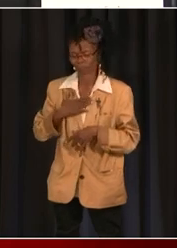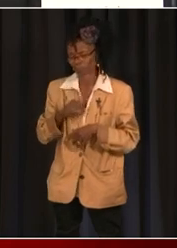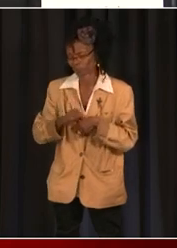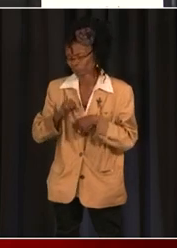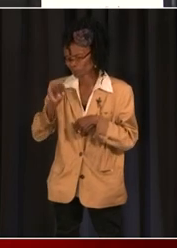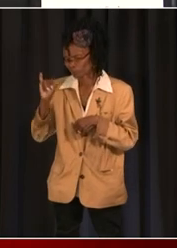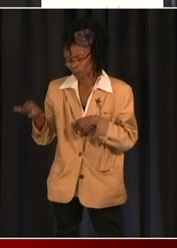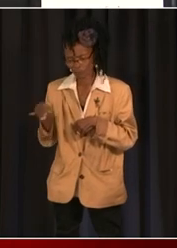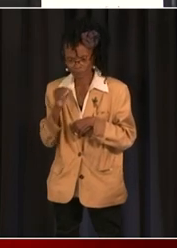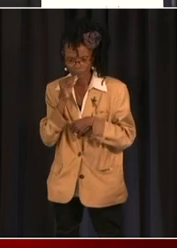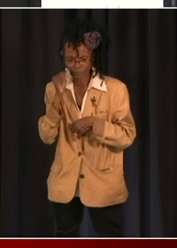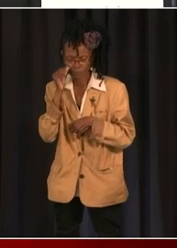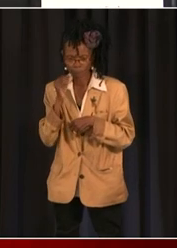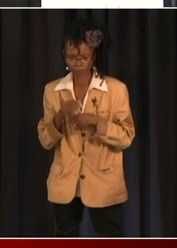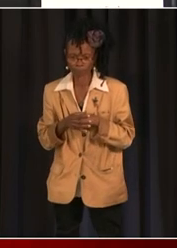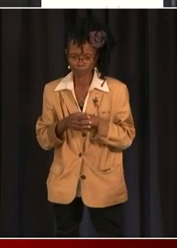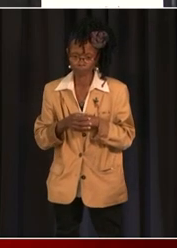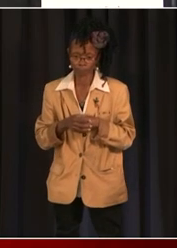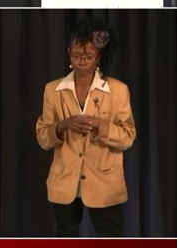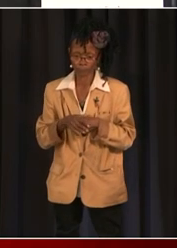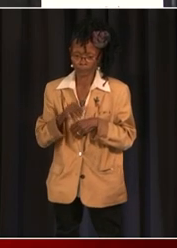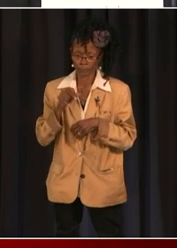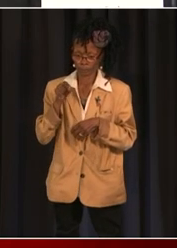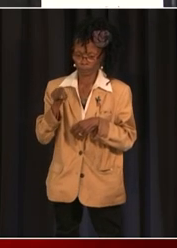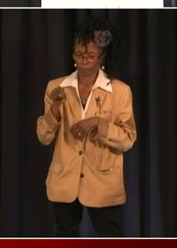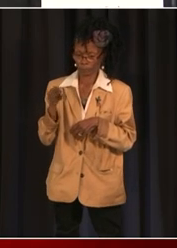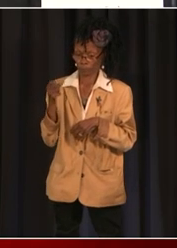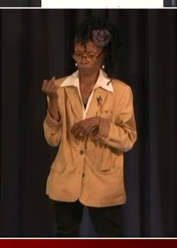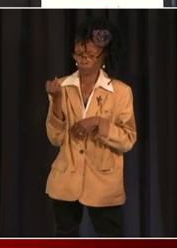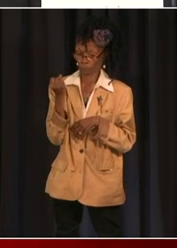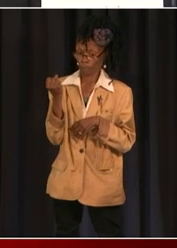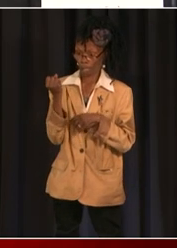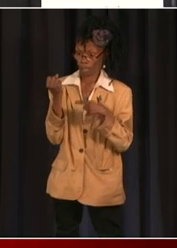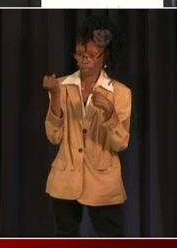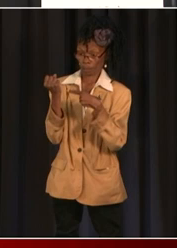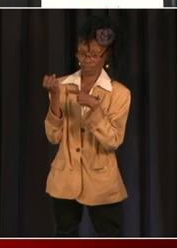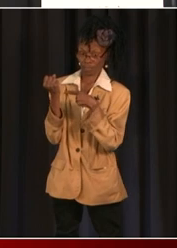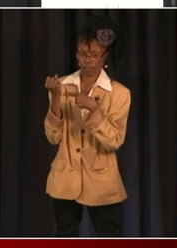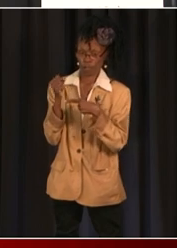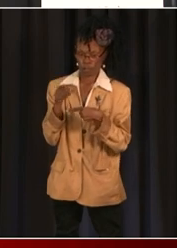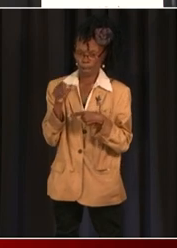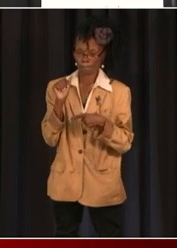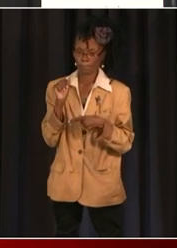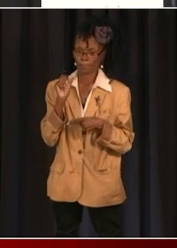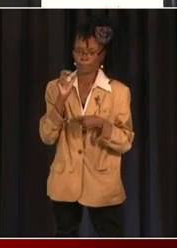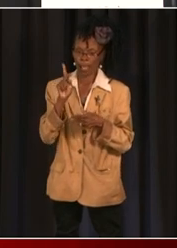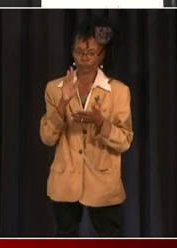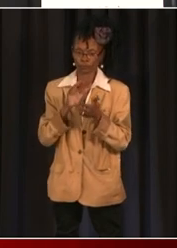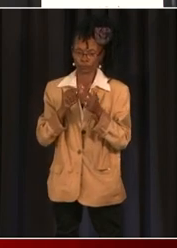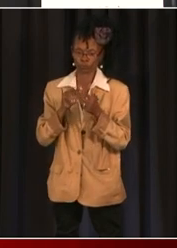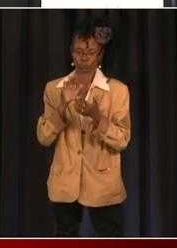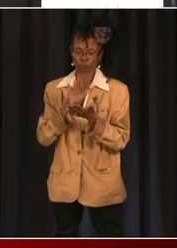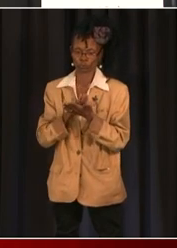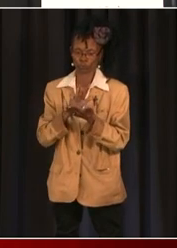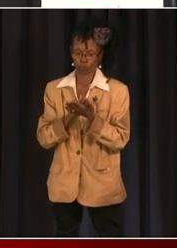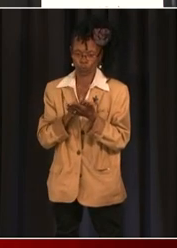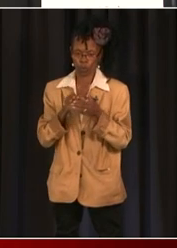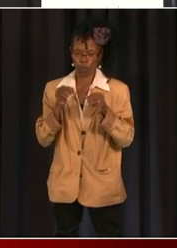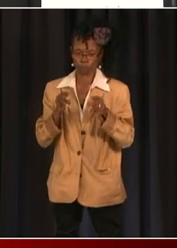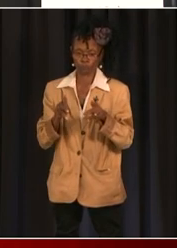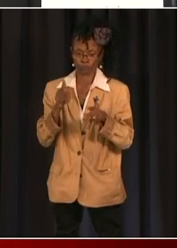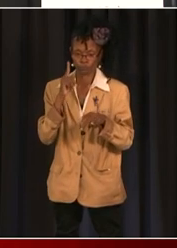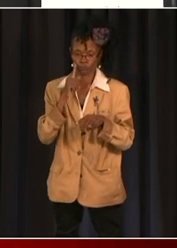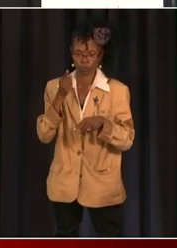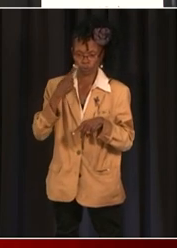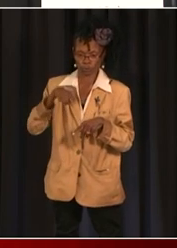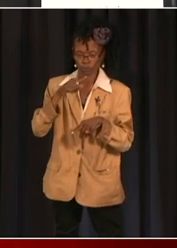This Saturday, we will have a back-to-school opportunity for families to get access to